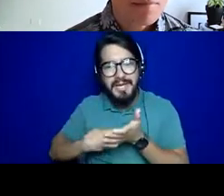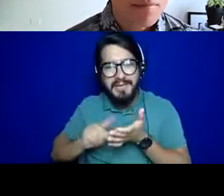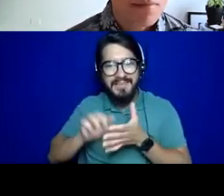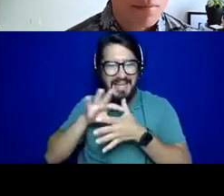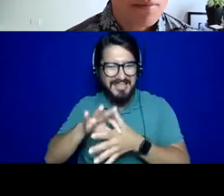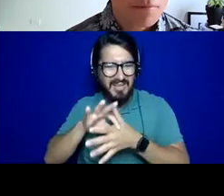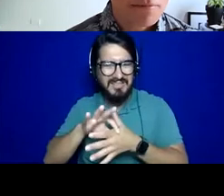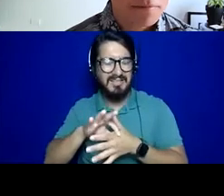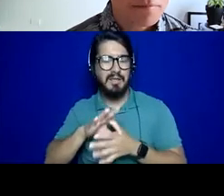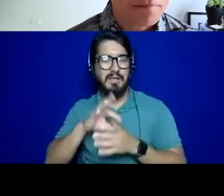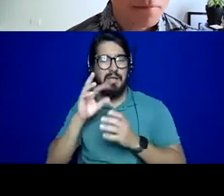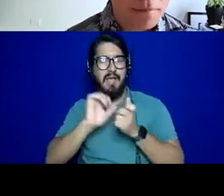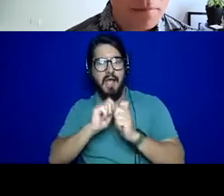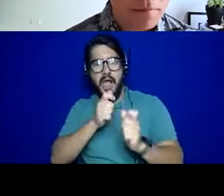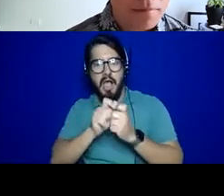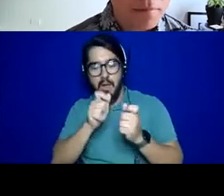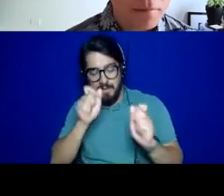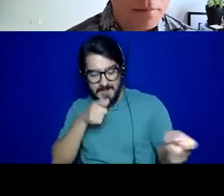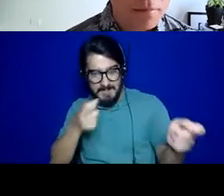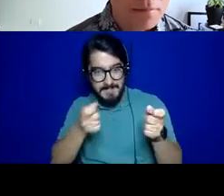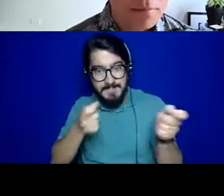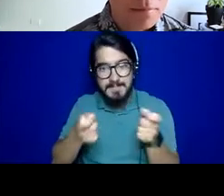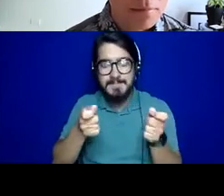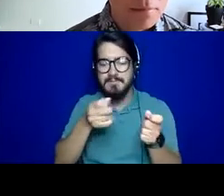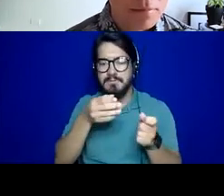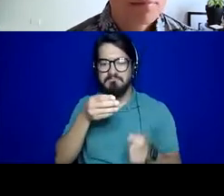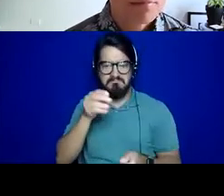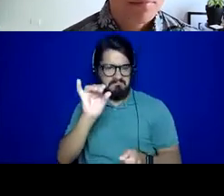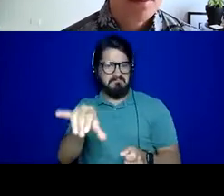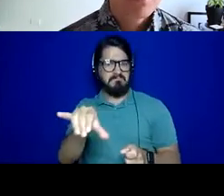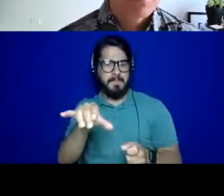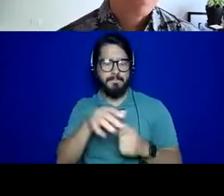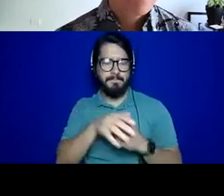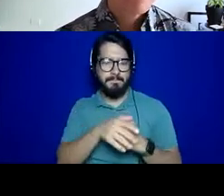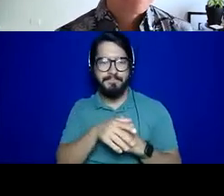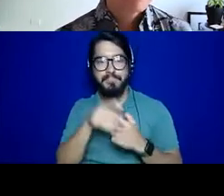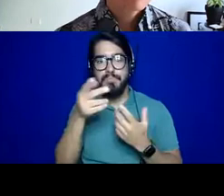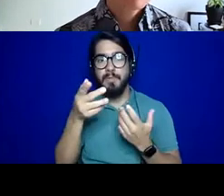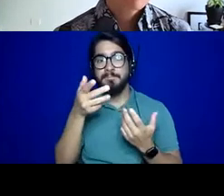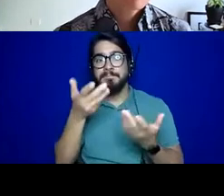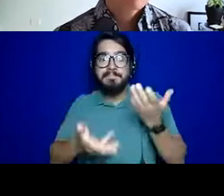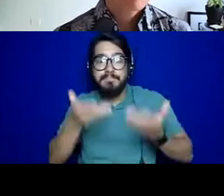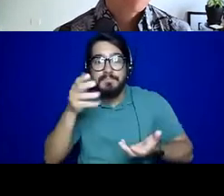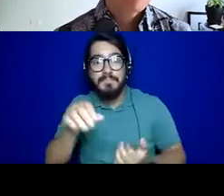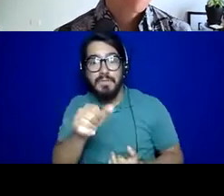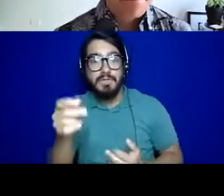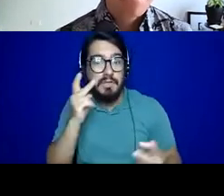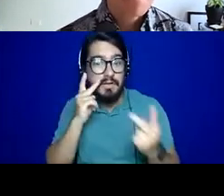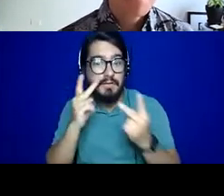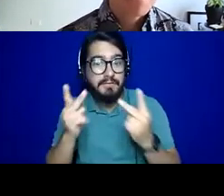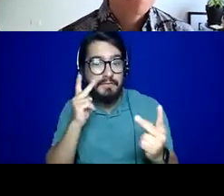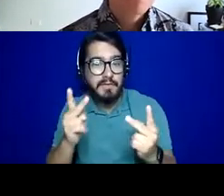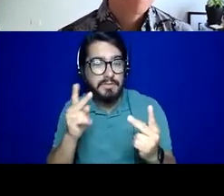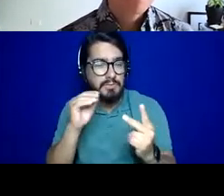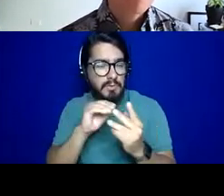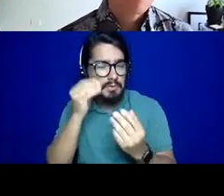can be manipulated and things like that. And what other visual clues we could look for within the